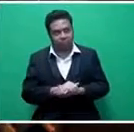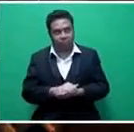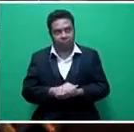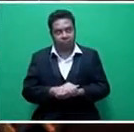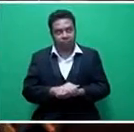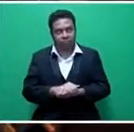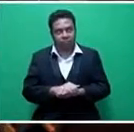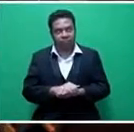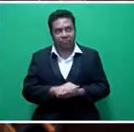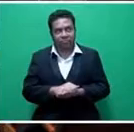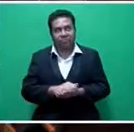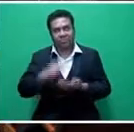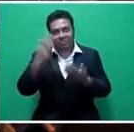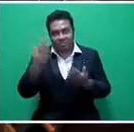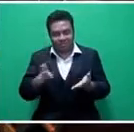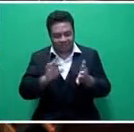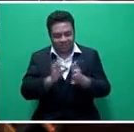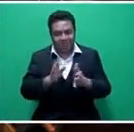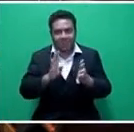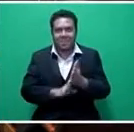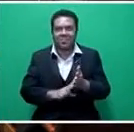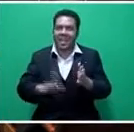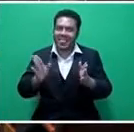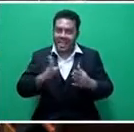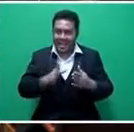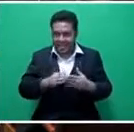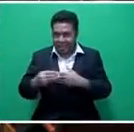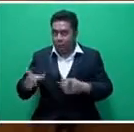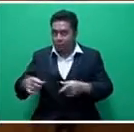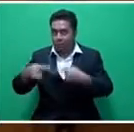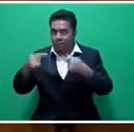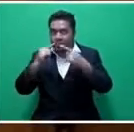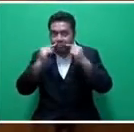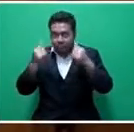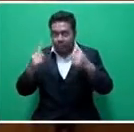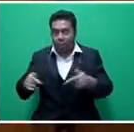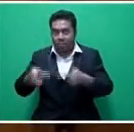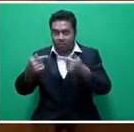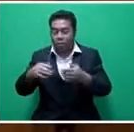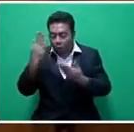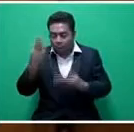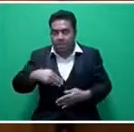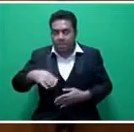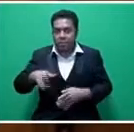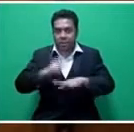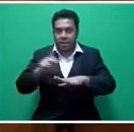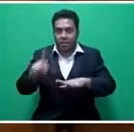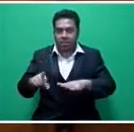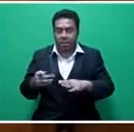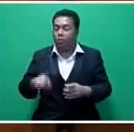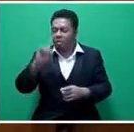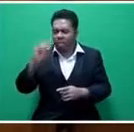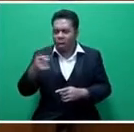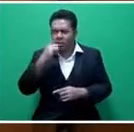Thank you, Mr. Speaker, sir. Honourable Prime Minister, the Leader of Opposition, Honourable Cabinet colleagues, Honourable Members of Parliament, and to the thousands